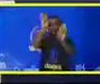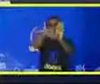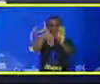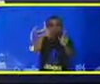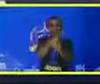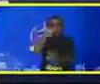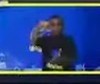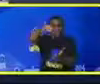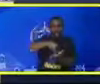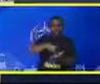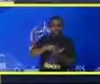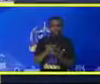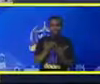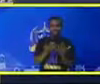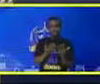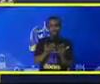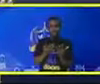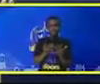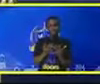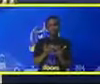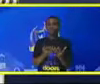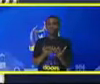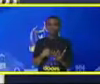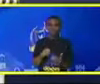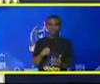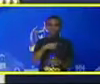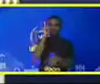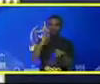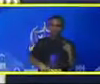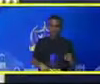standing before closed doors. Are we together?